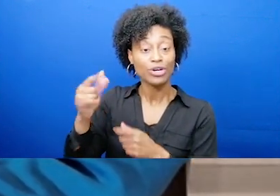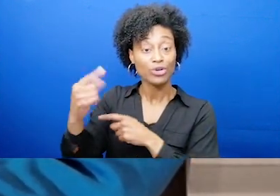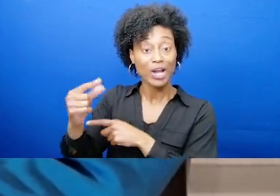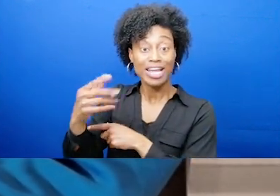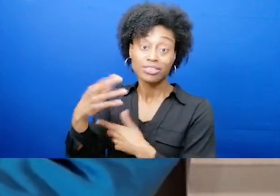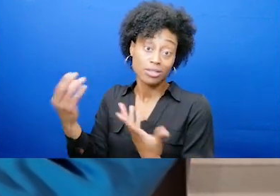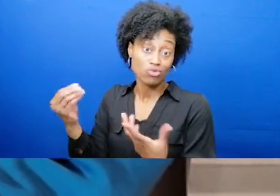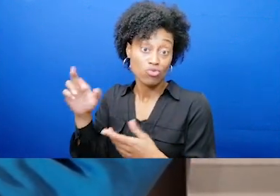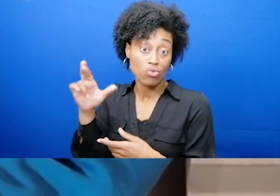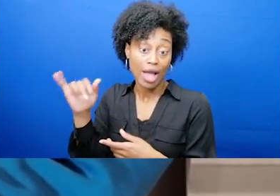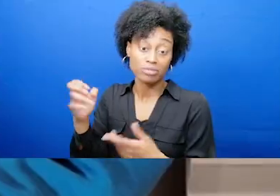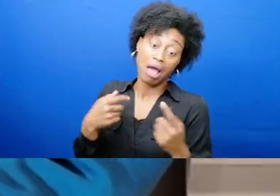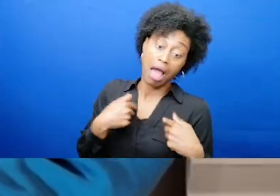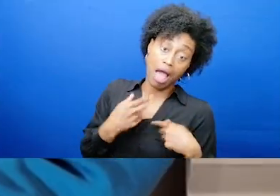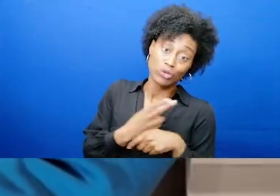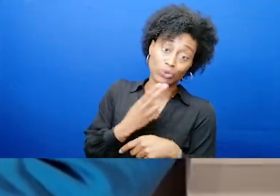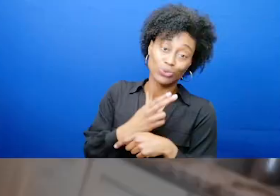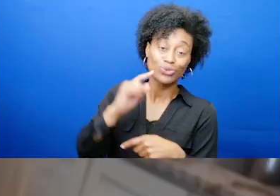with cornbread.